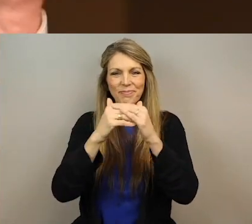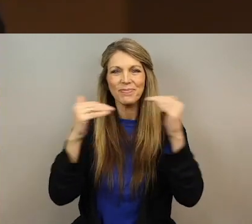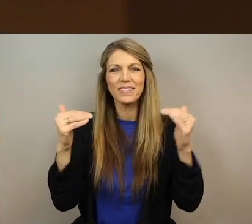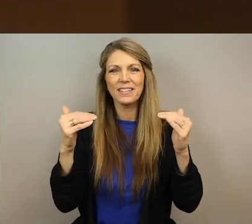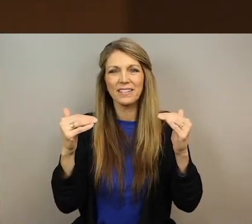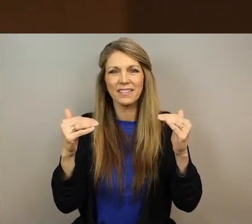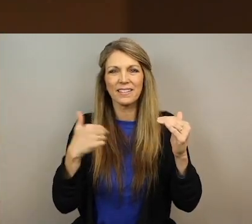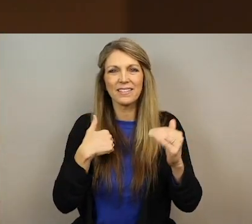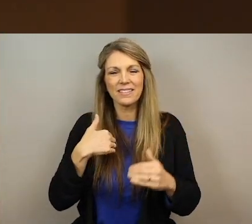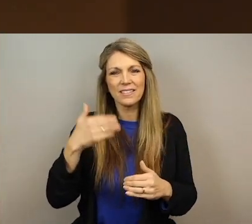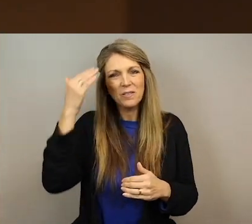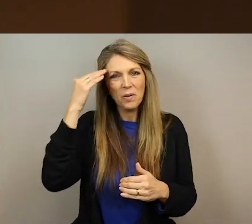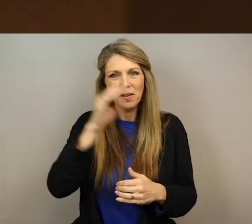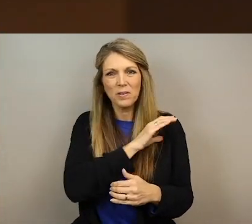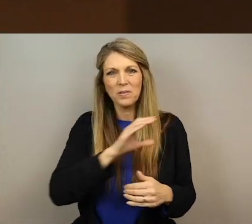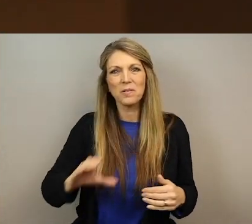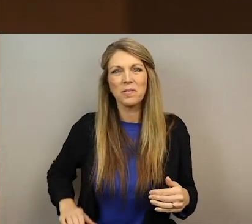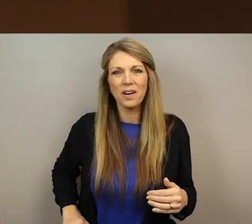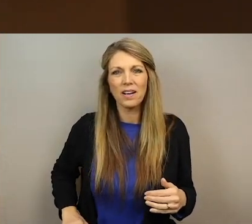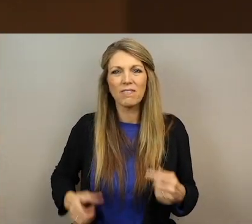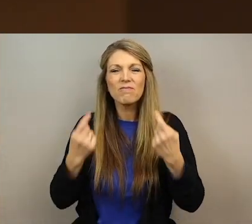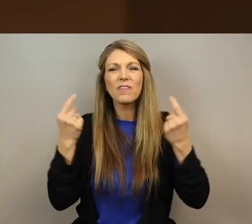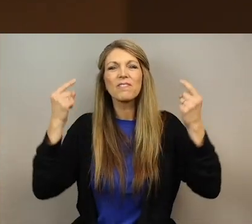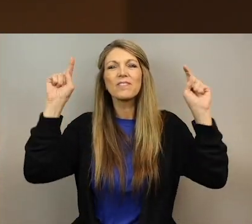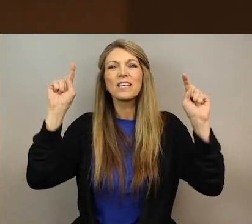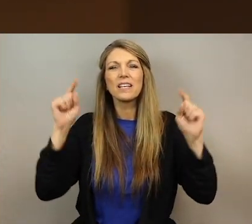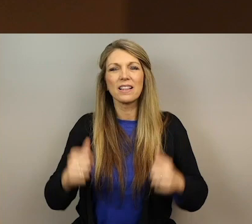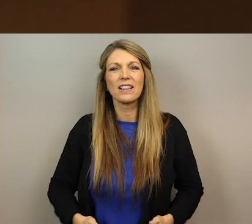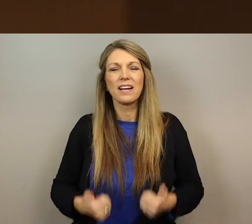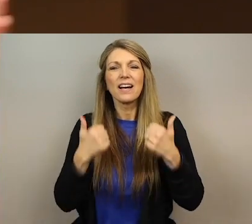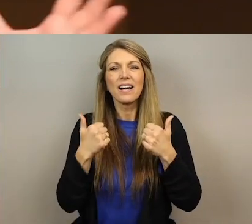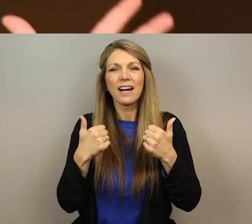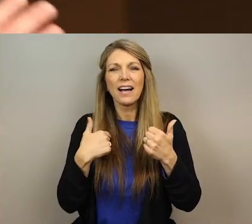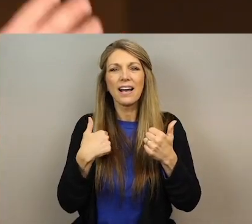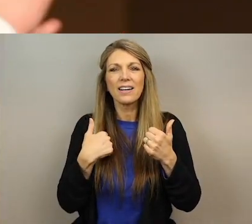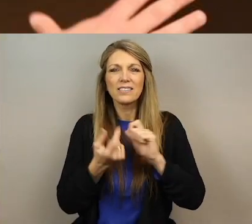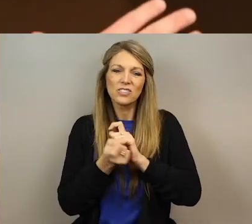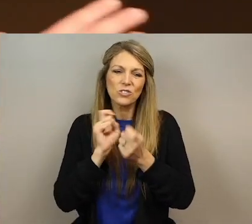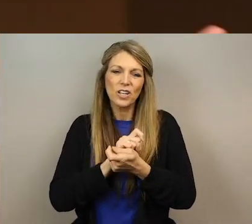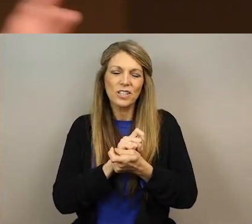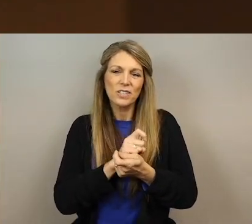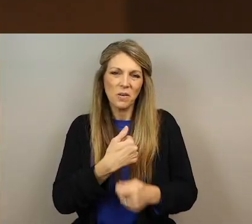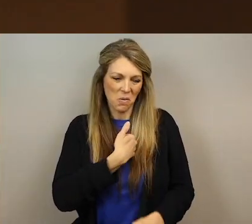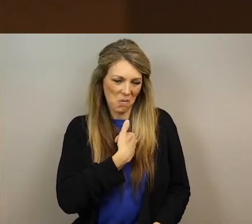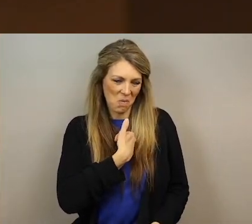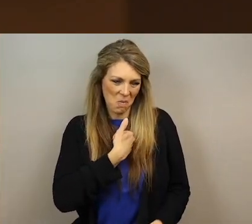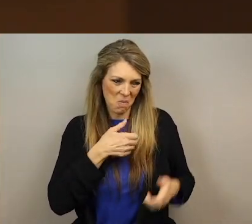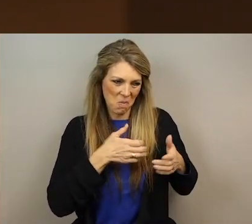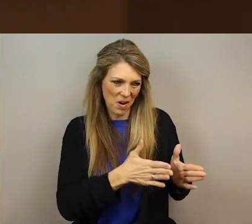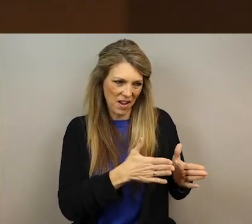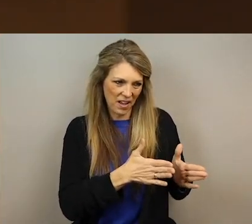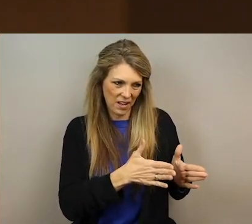a reward of knowing Christ, a reward of a fulfilled and meaningful life. And we're turning from our own, and we're embracing